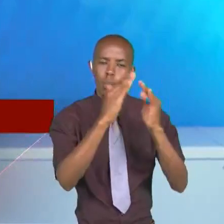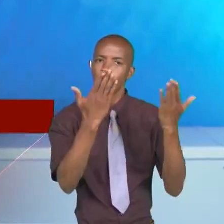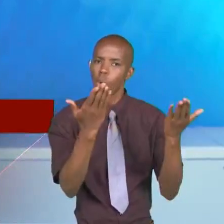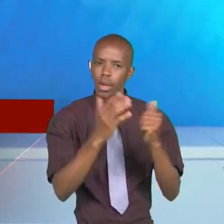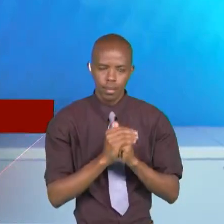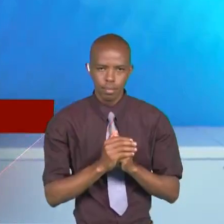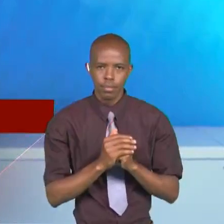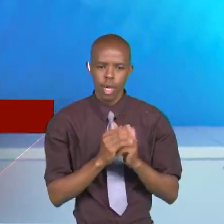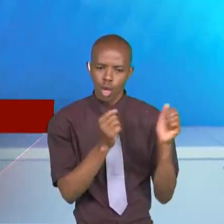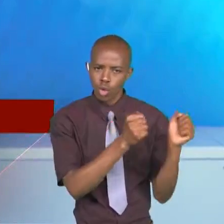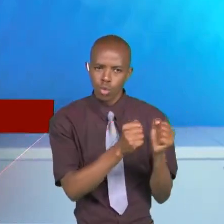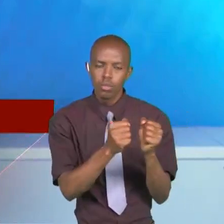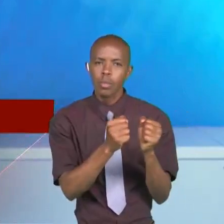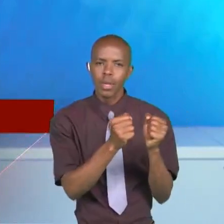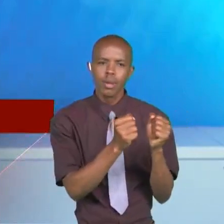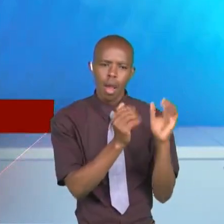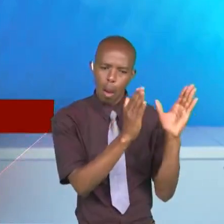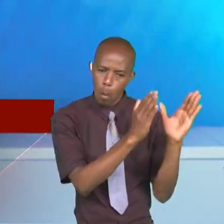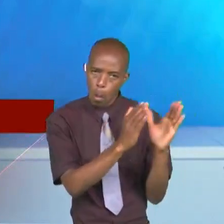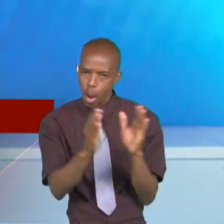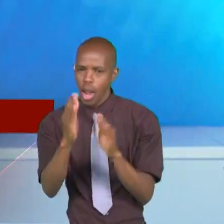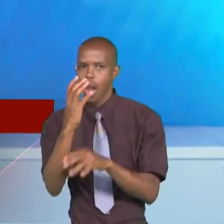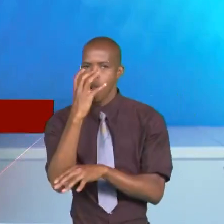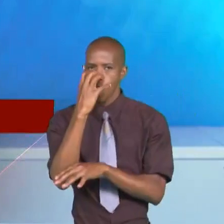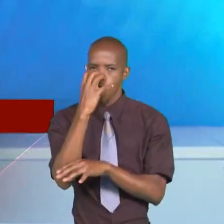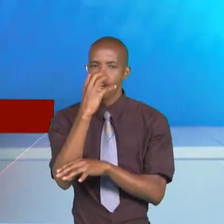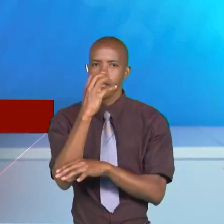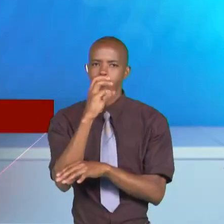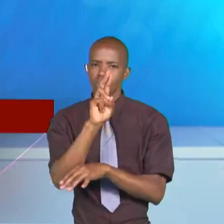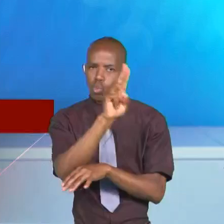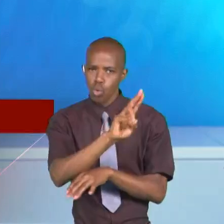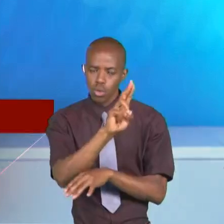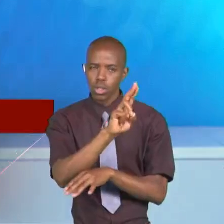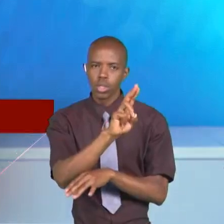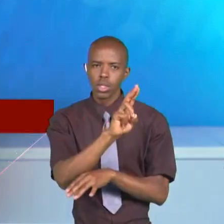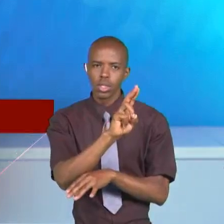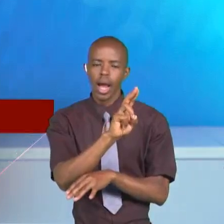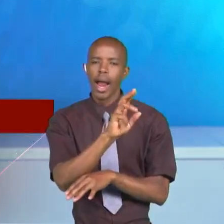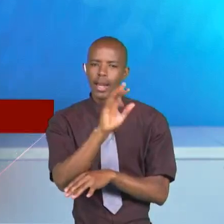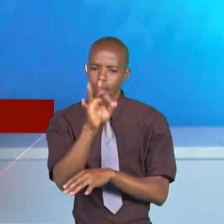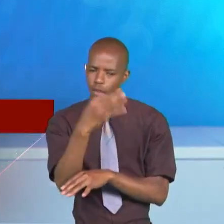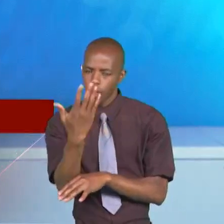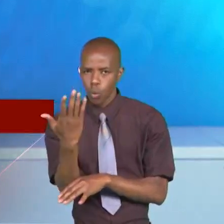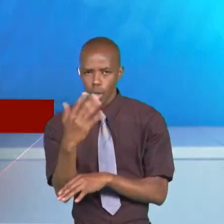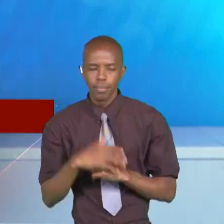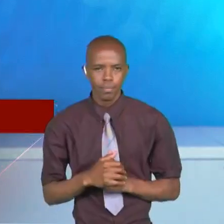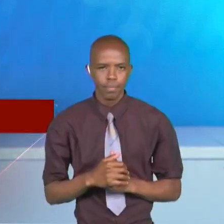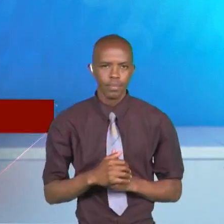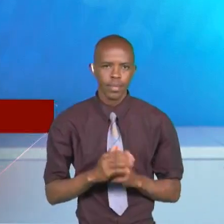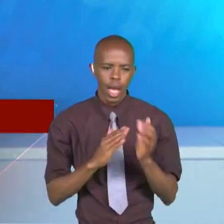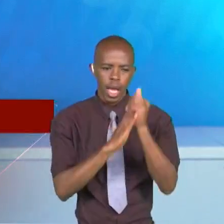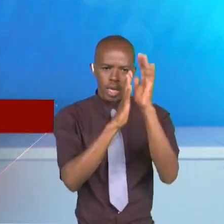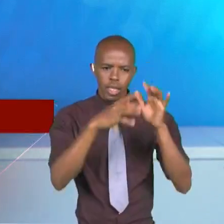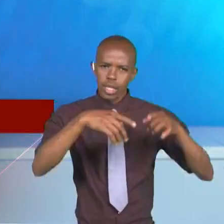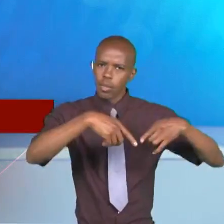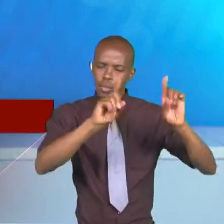is the strategy that ODM probably adopted and where they most likely failed, you know, and it's something that even their leaders themselves